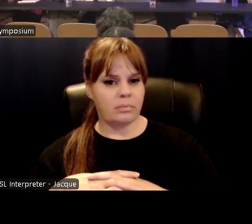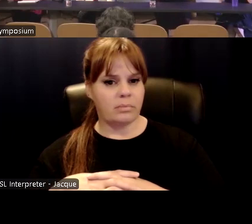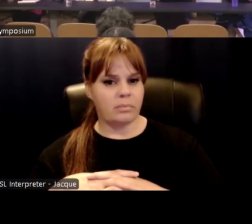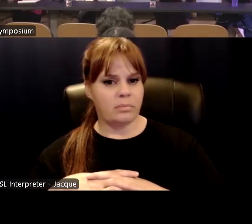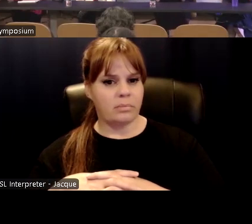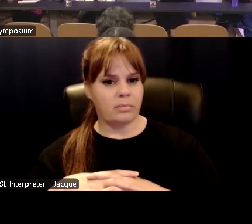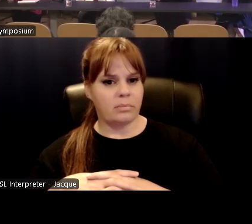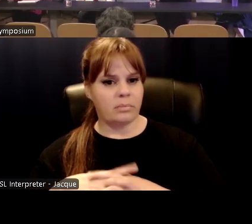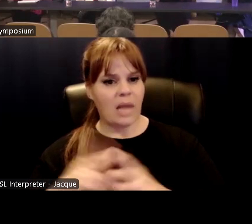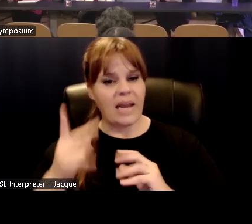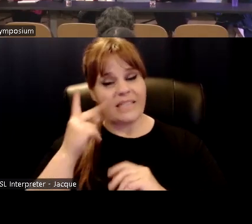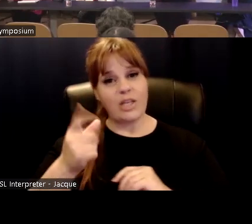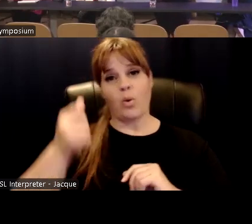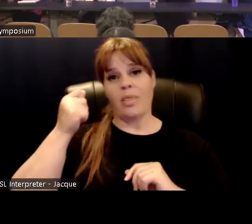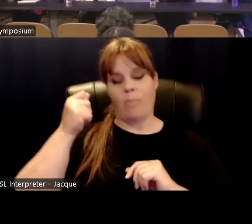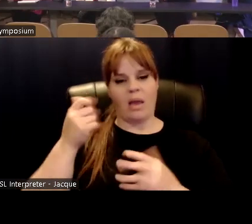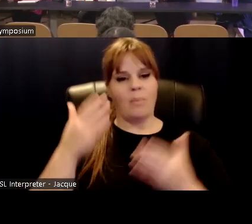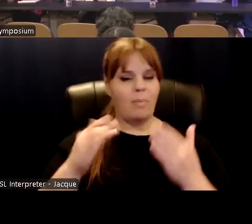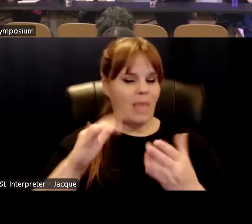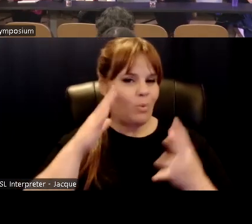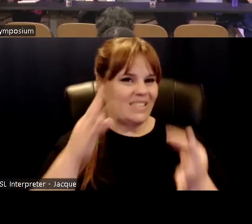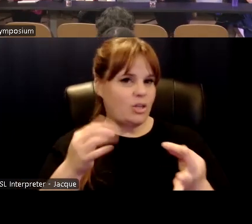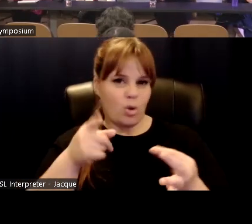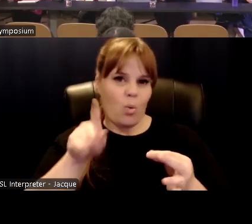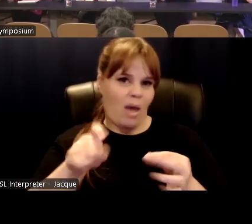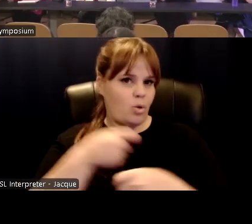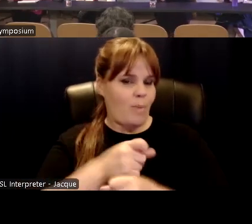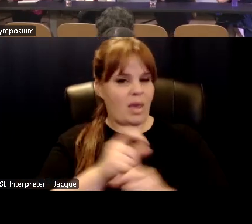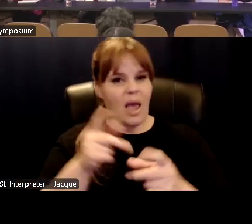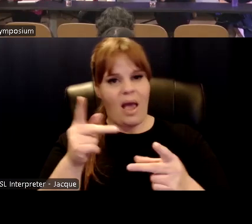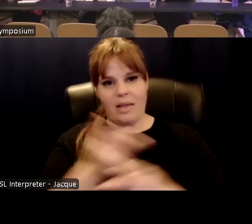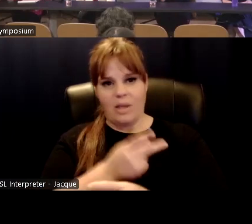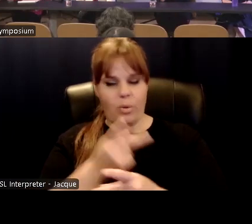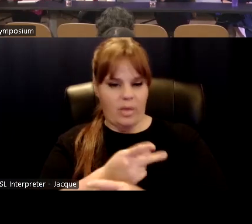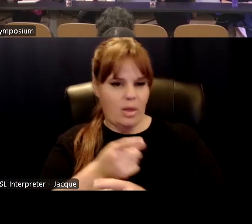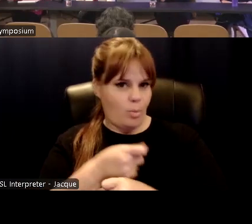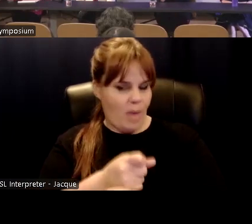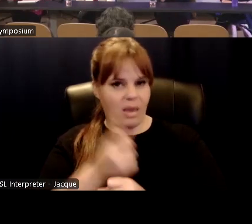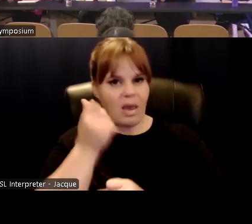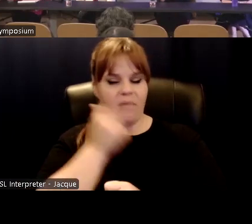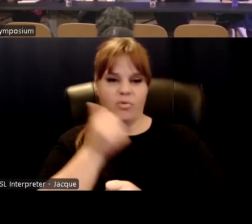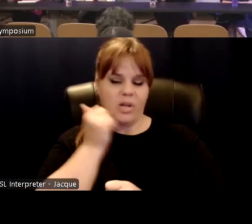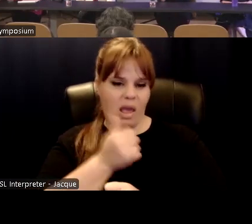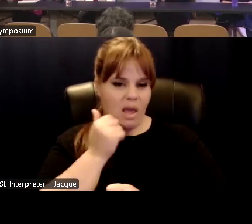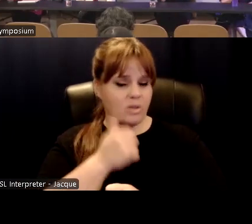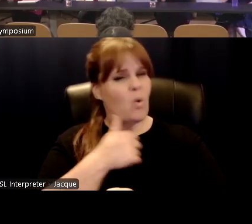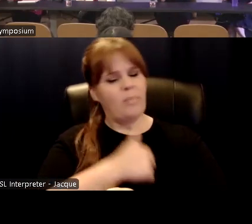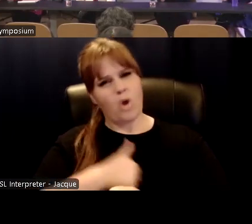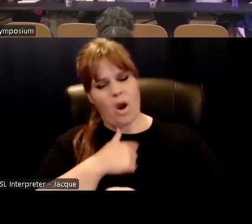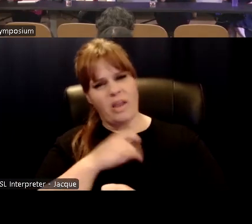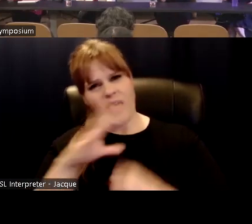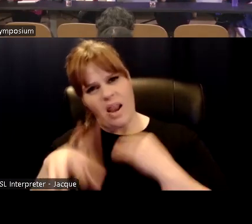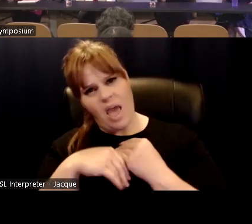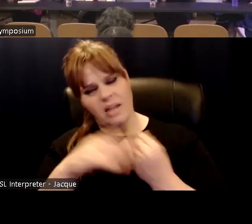I see that you're in the back, and maybe that was a decision you had to make as a calculation that you're making every single day. So I'm sorry if that added